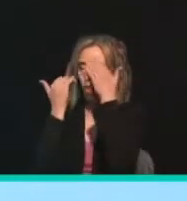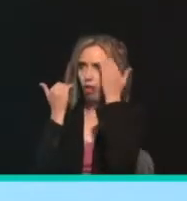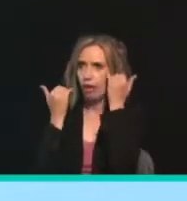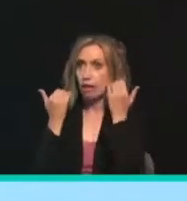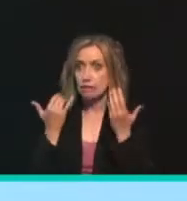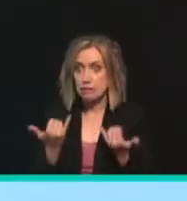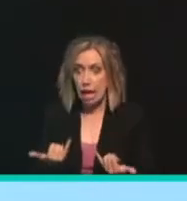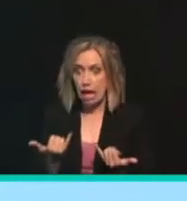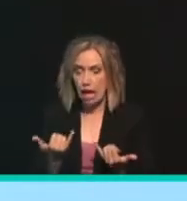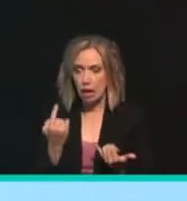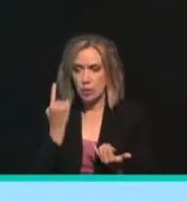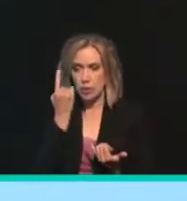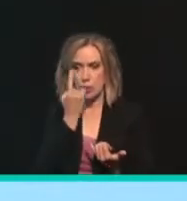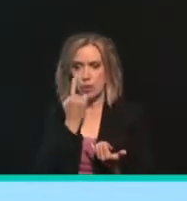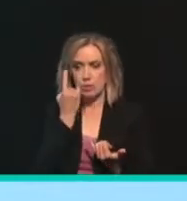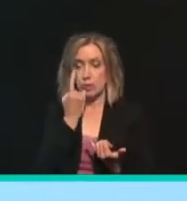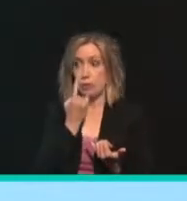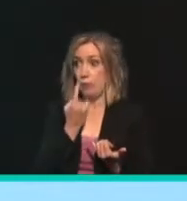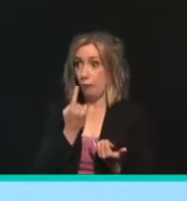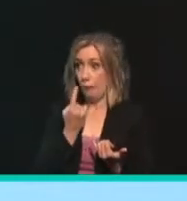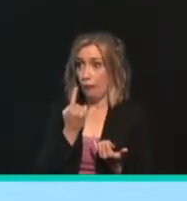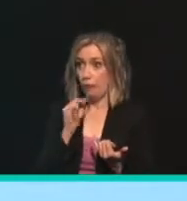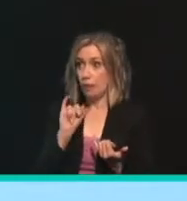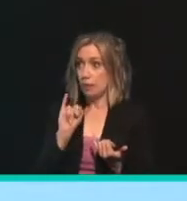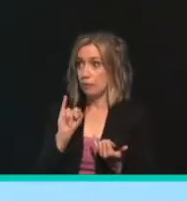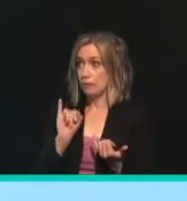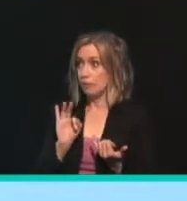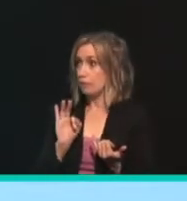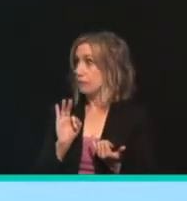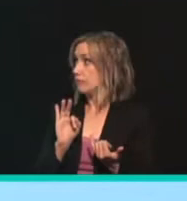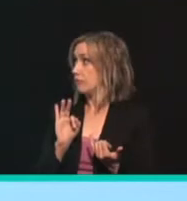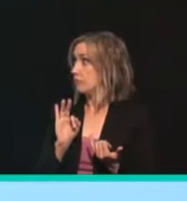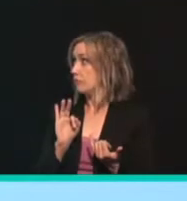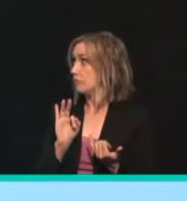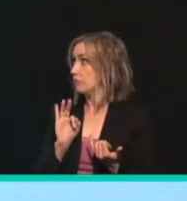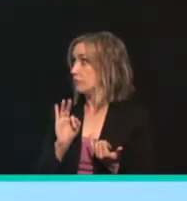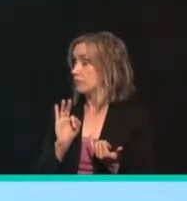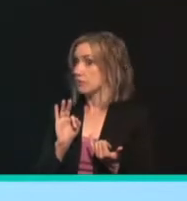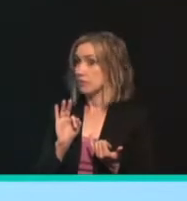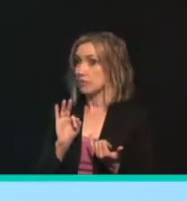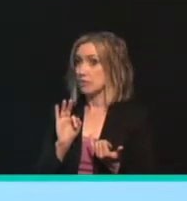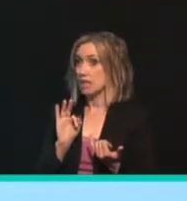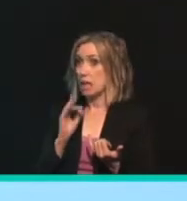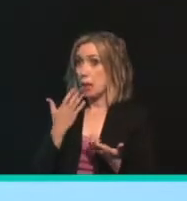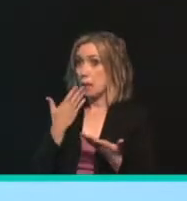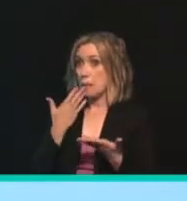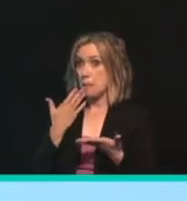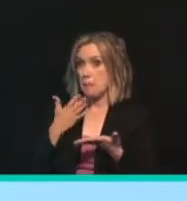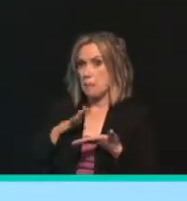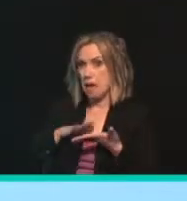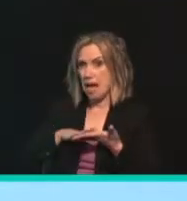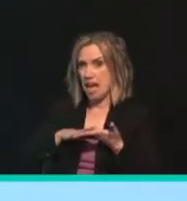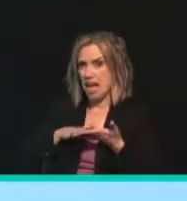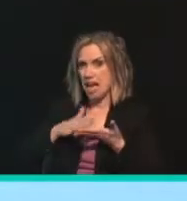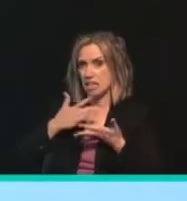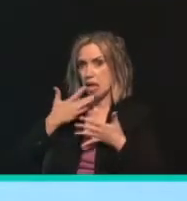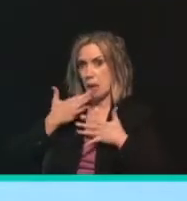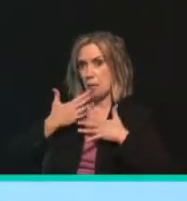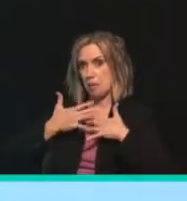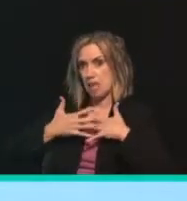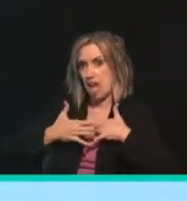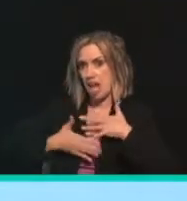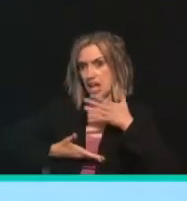the possibility, if poor cardiovascular function contributes to